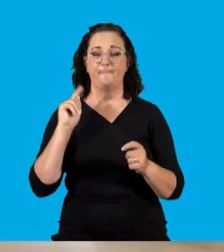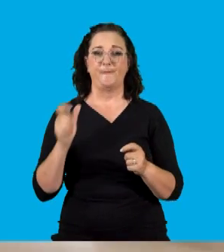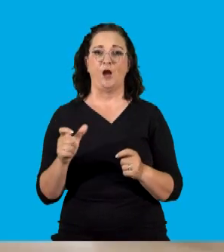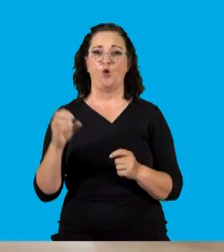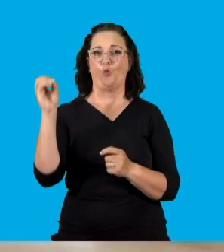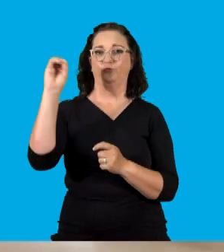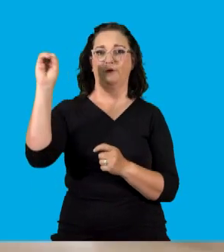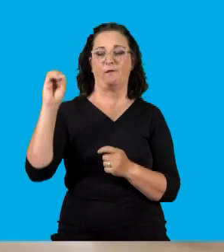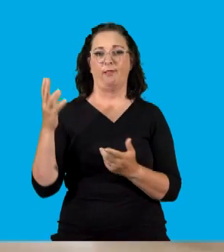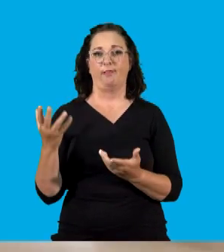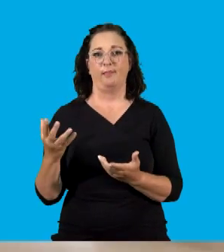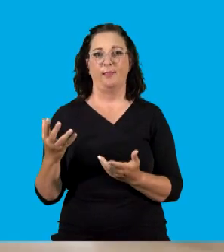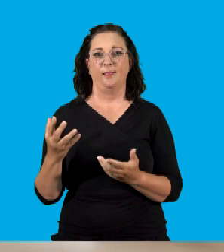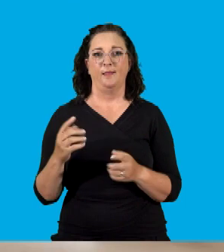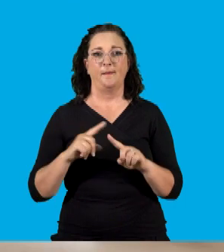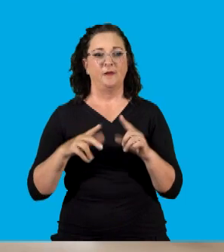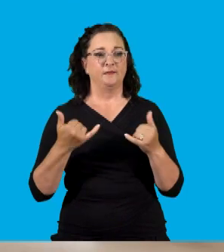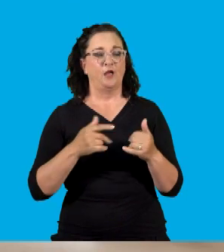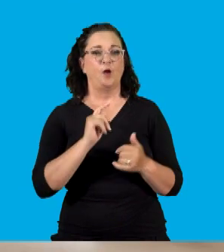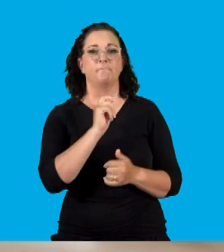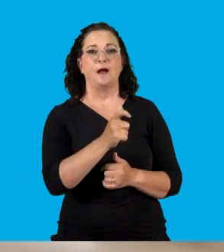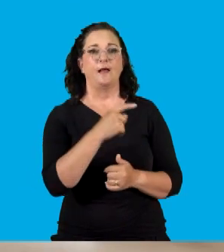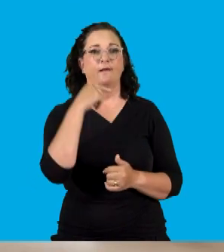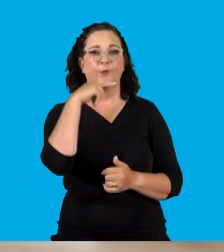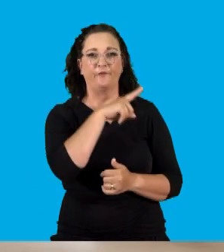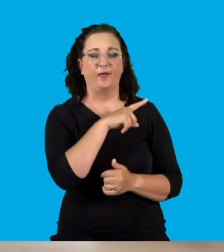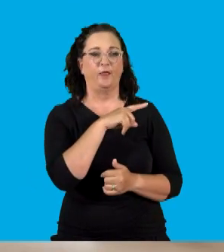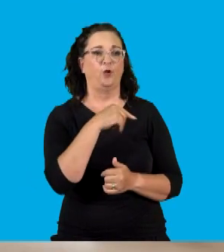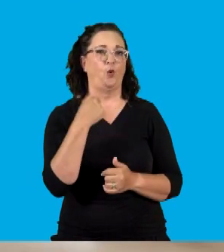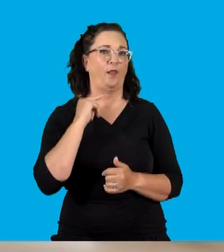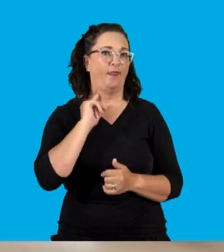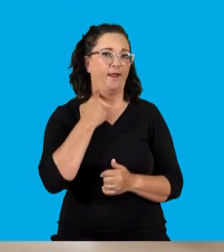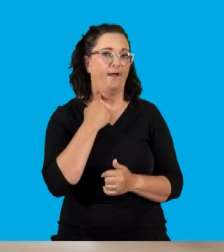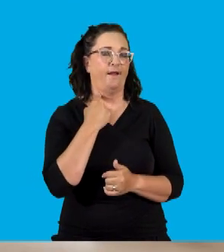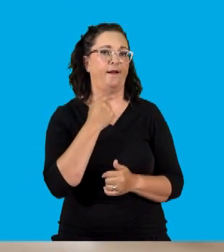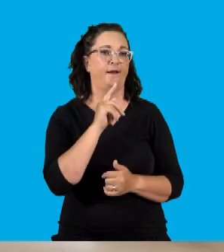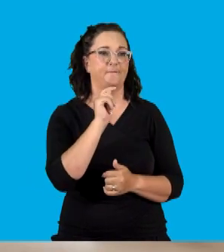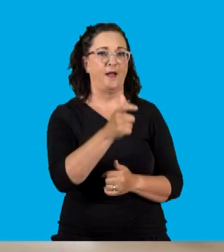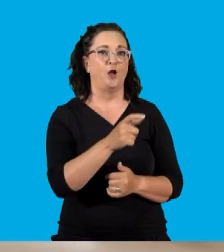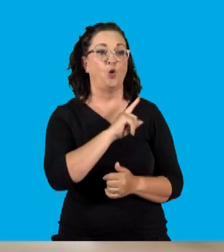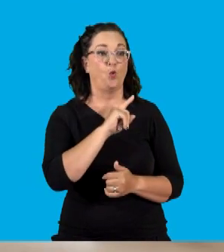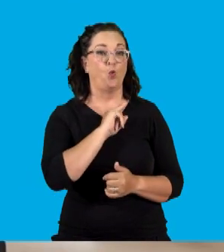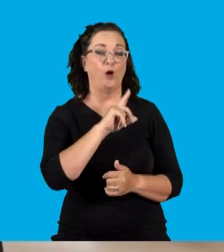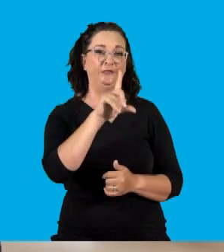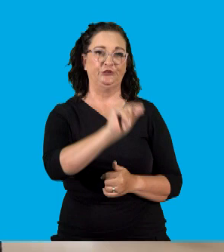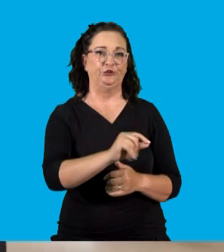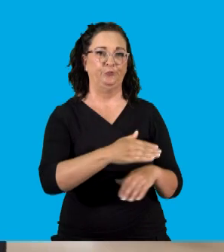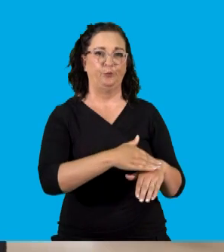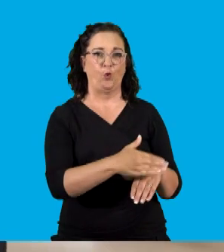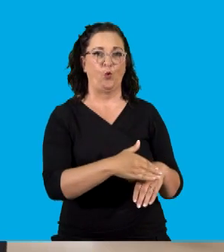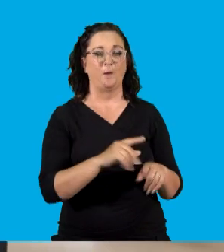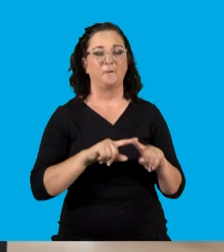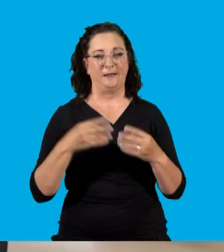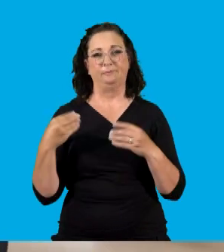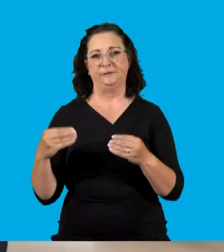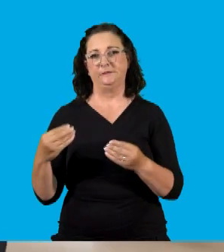buy the original product. Instead, they rely on the imitations that they get at a cheaper price. So